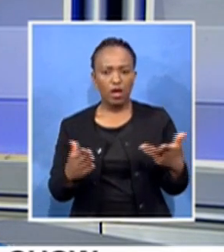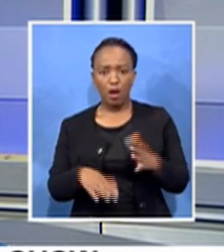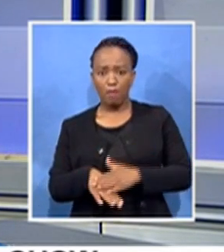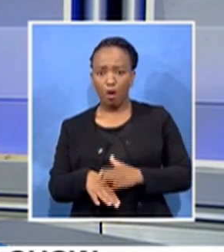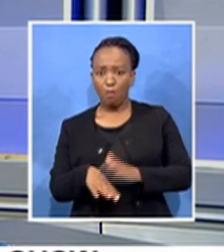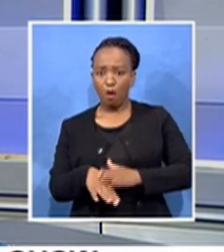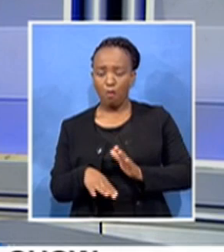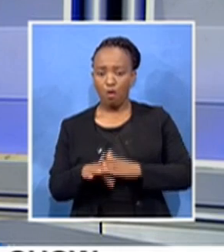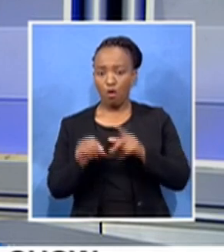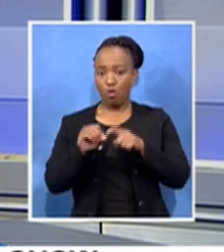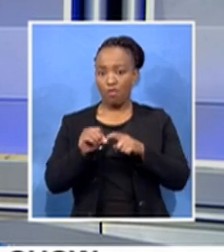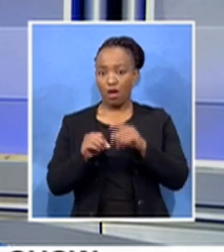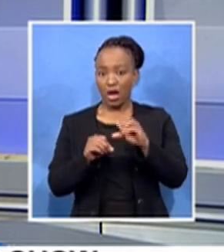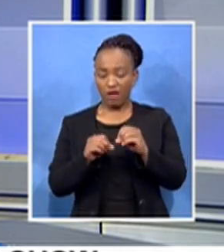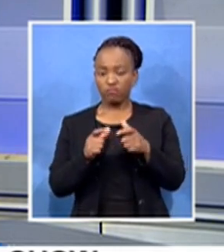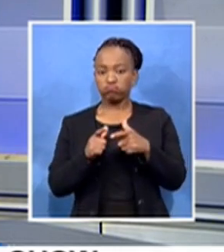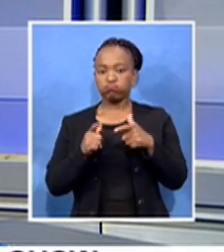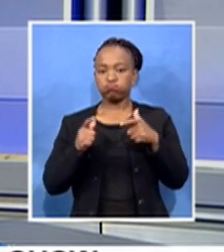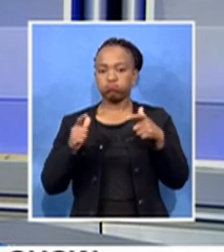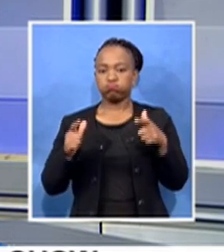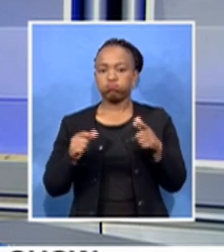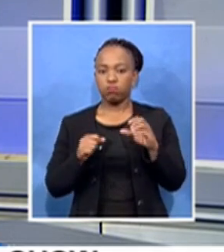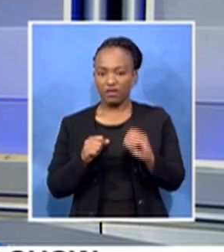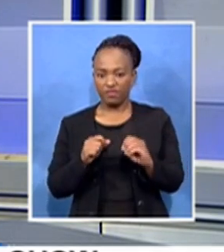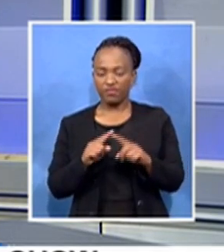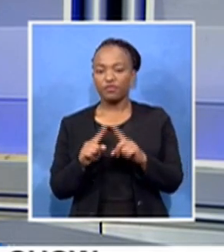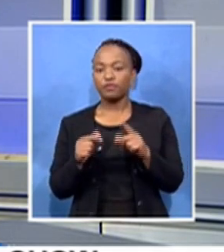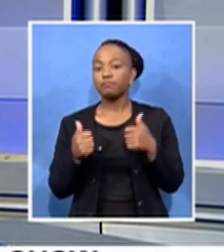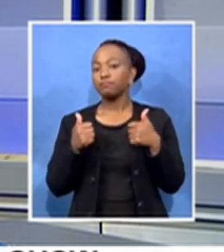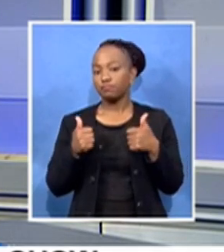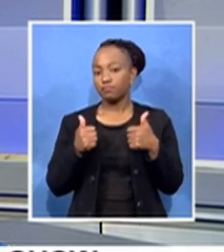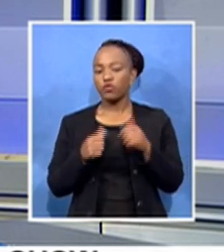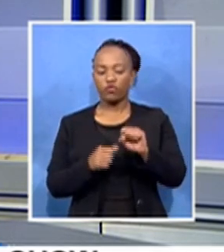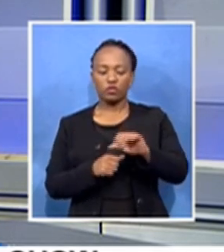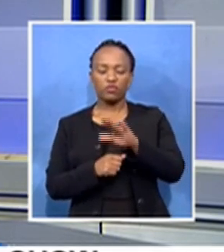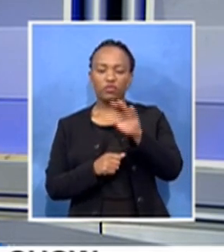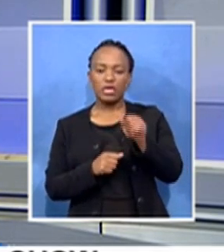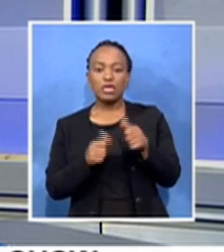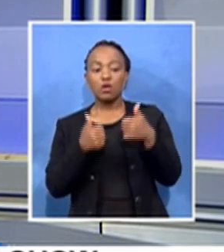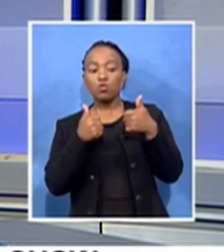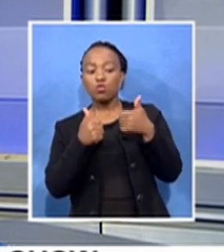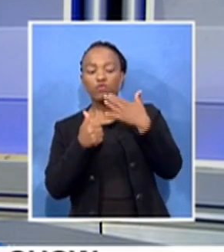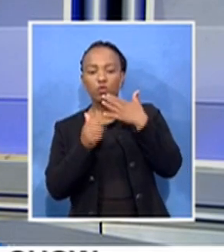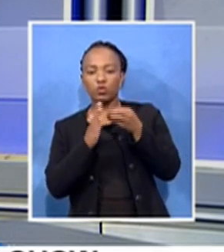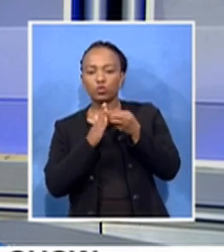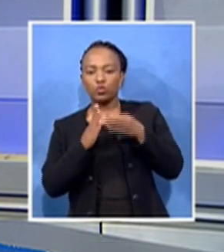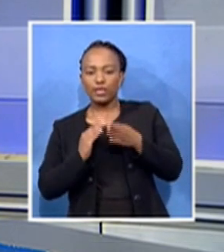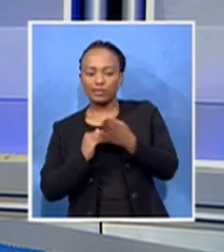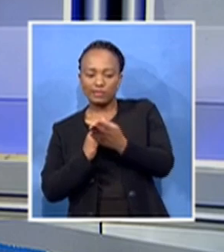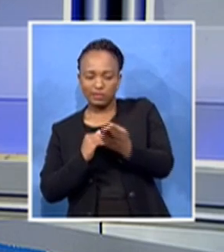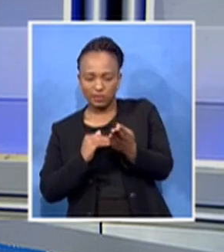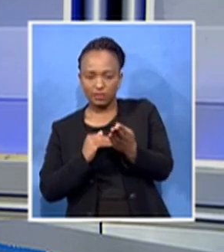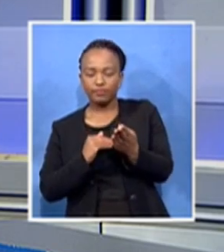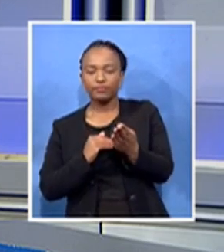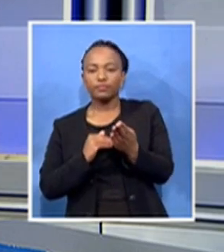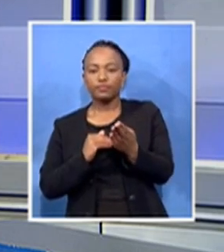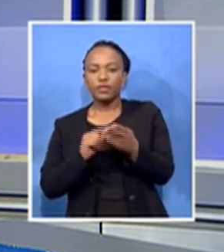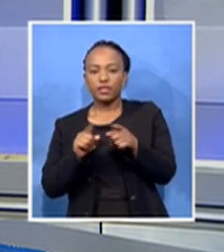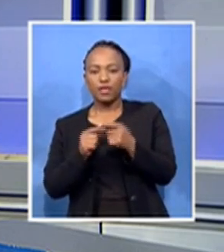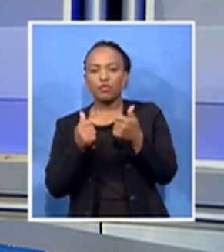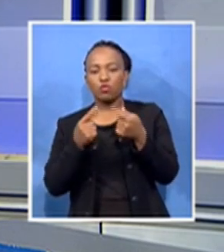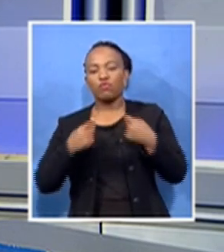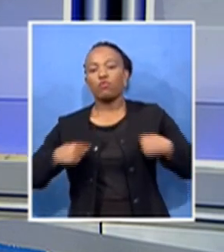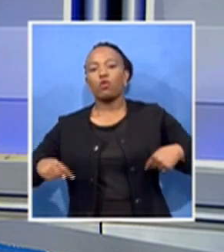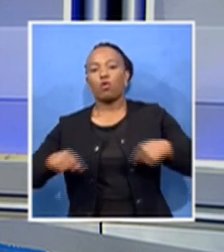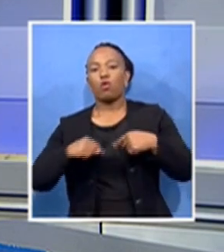schools. Good for South Africa, good for our students out there, and good for all of us in the country as we build a future. We honor them, she